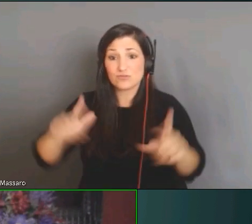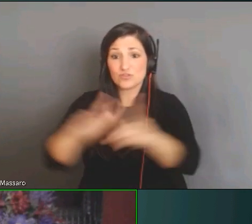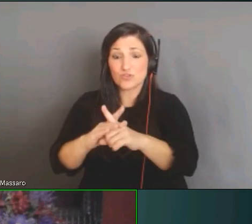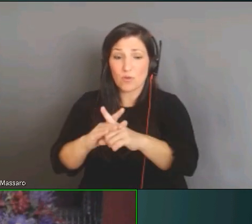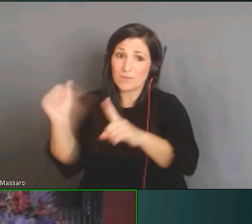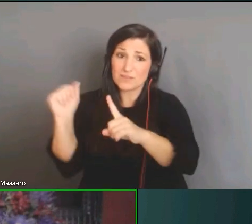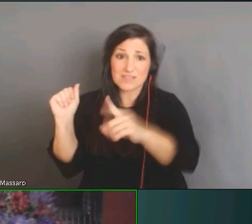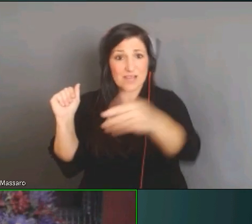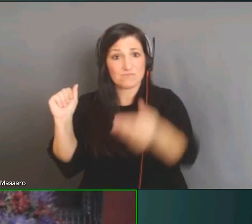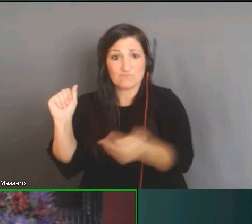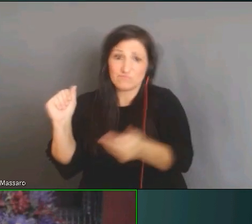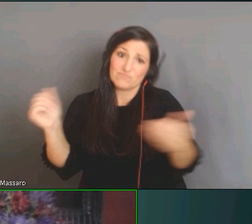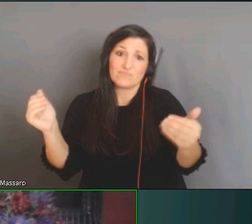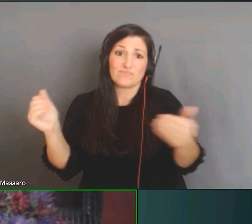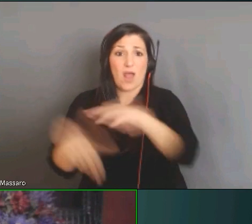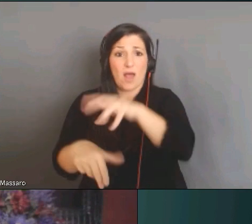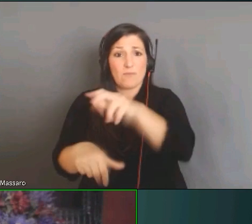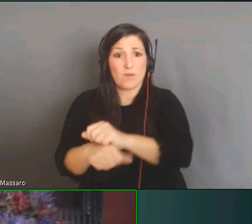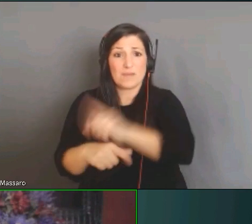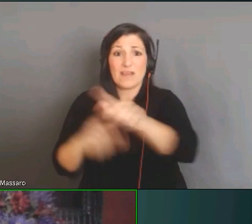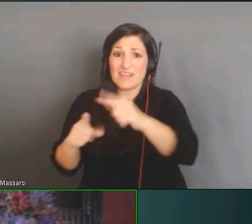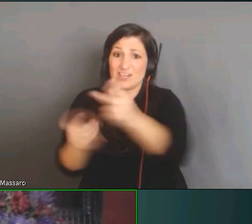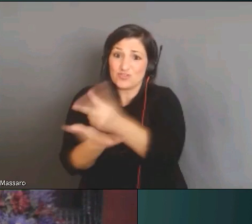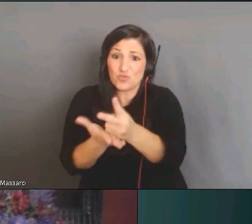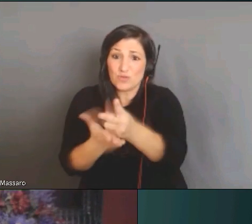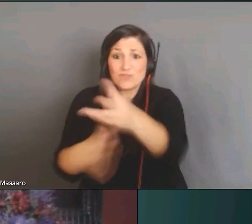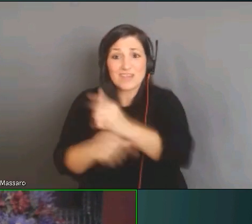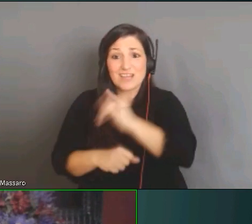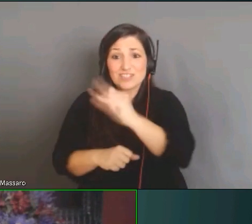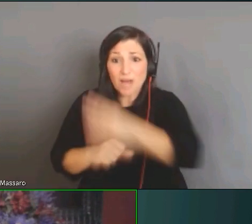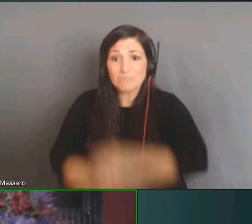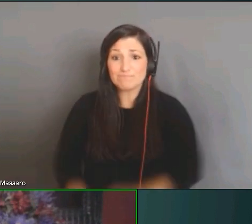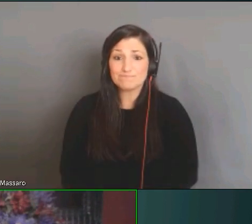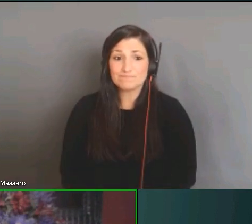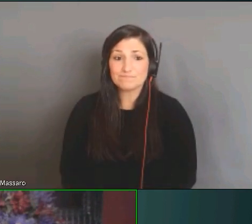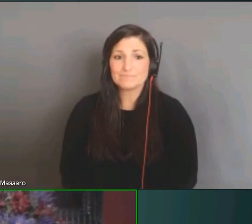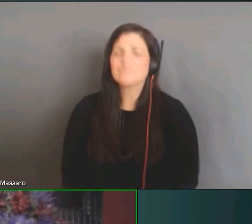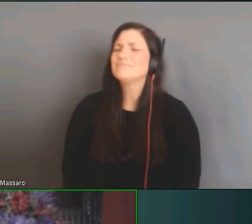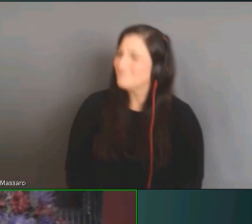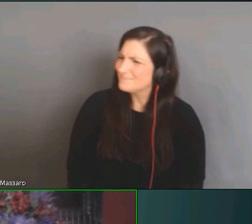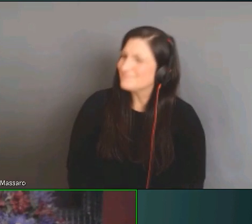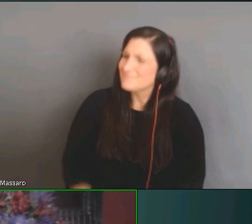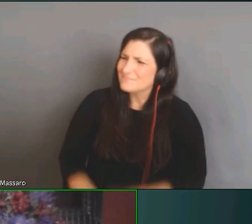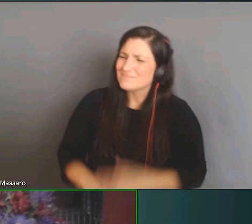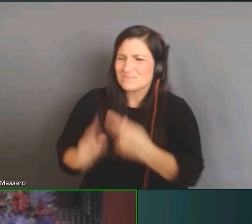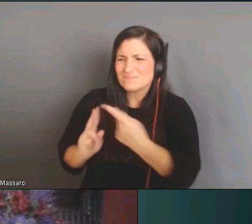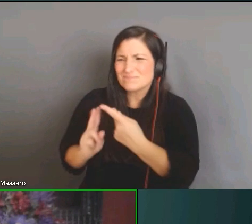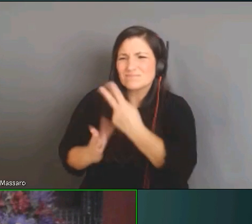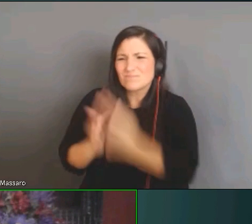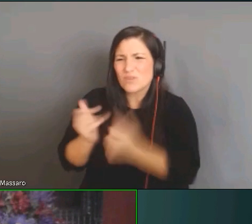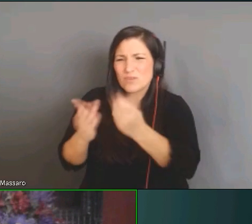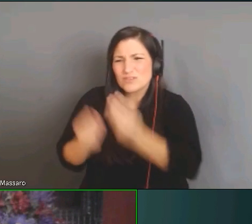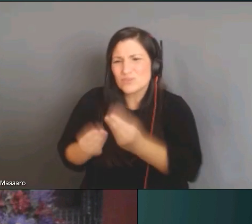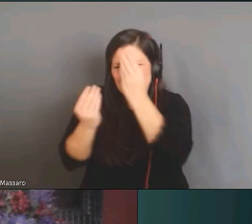job. You get a job. Yeah, so what Deanna and I would also like to express to you is that Amazon's culture is truly what